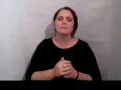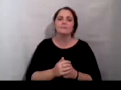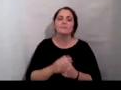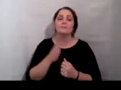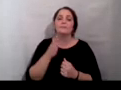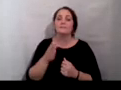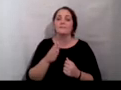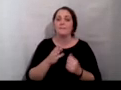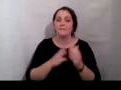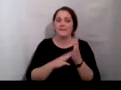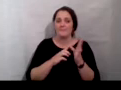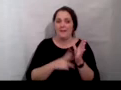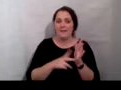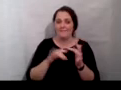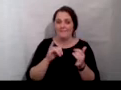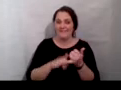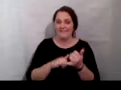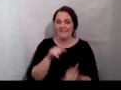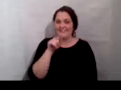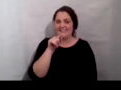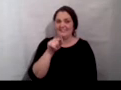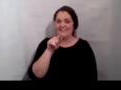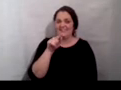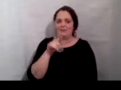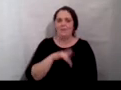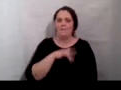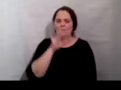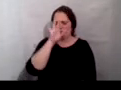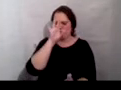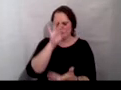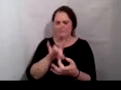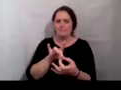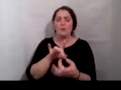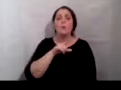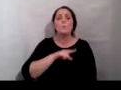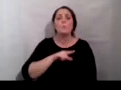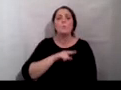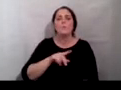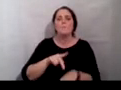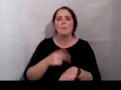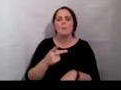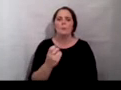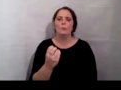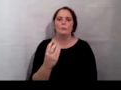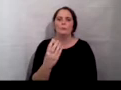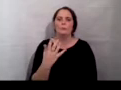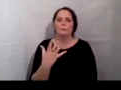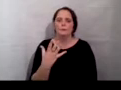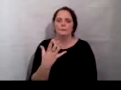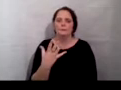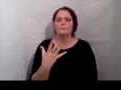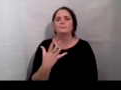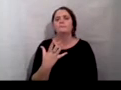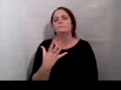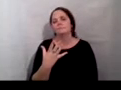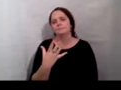This work of Mavis Ngallametta's very much speaks to me, probably because the blue is more, the blue background's coming